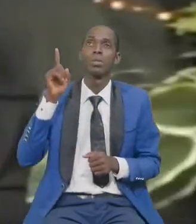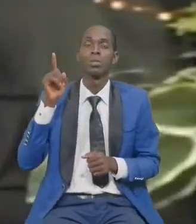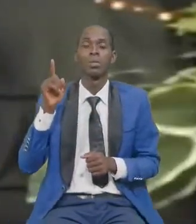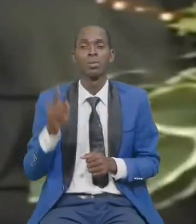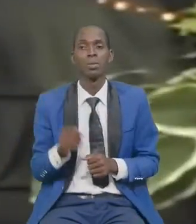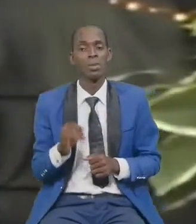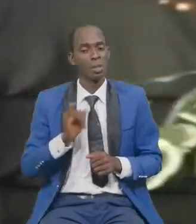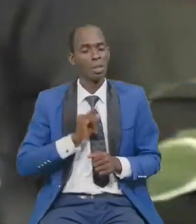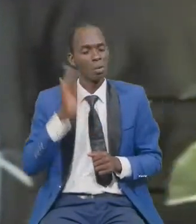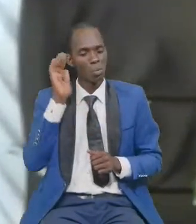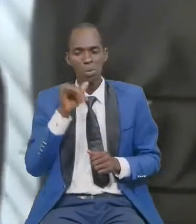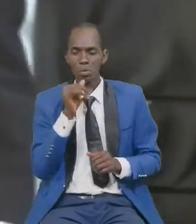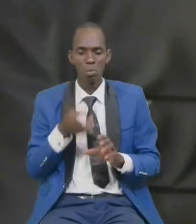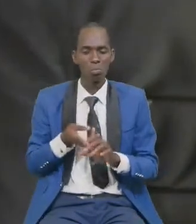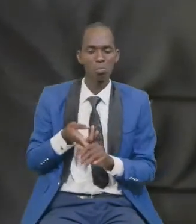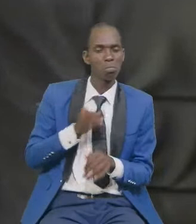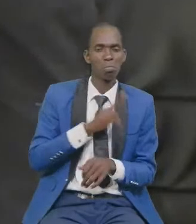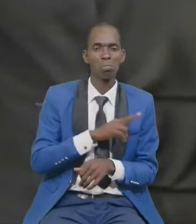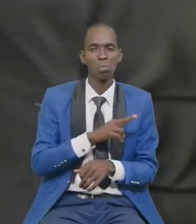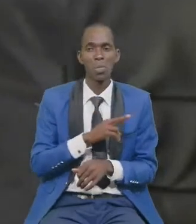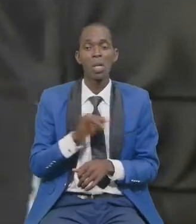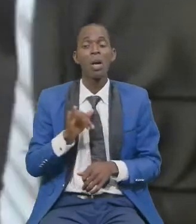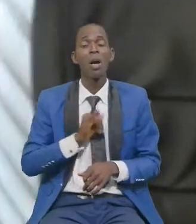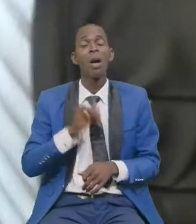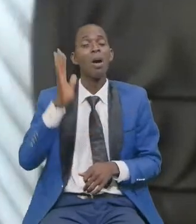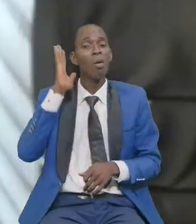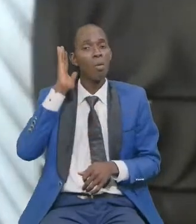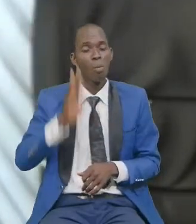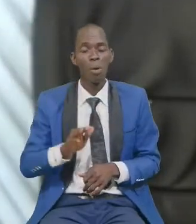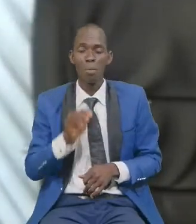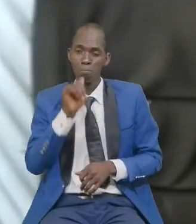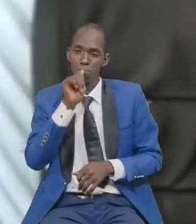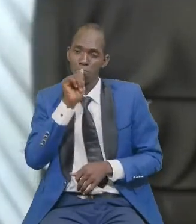not go back. I'll bear my cross.